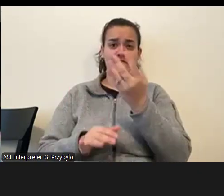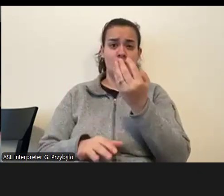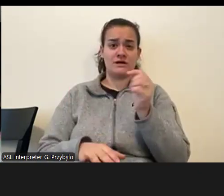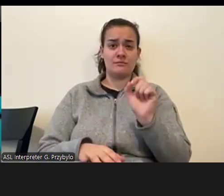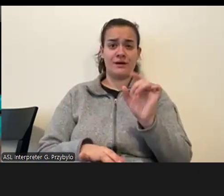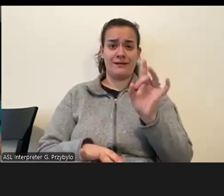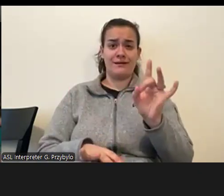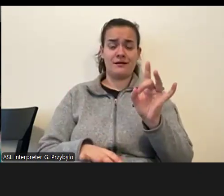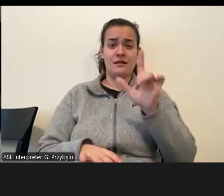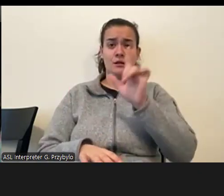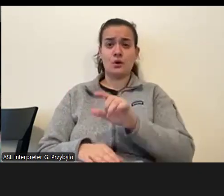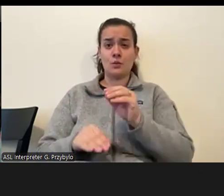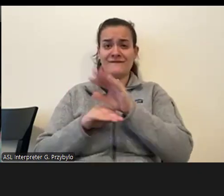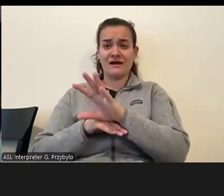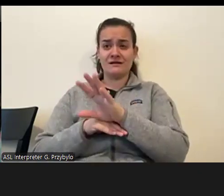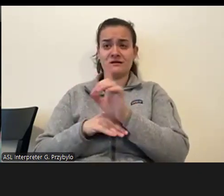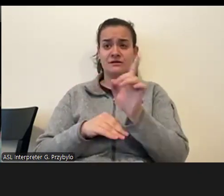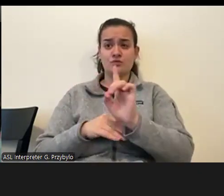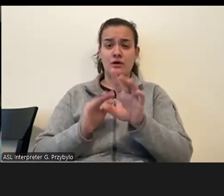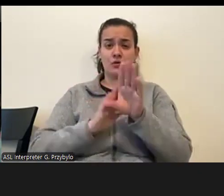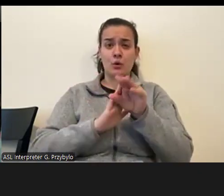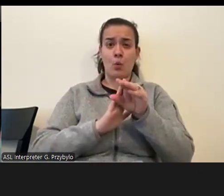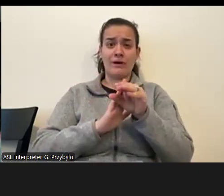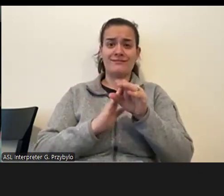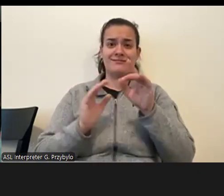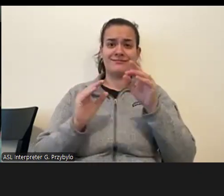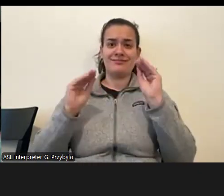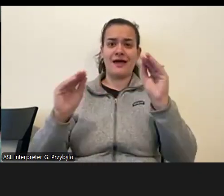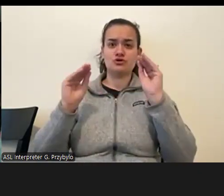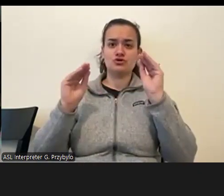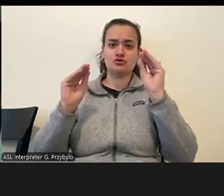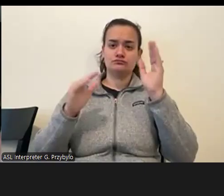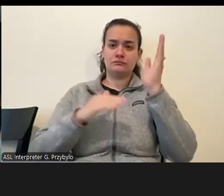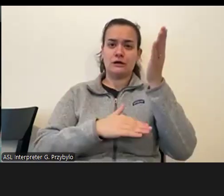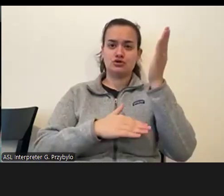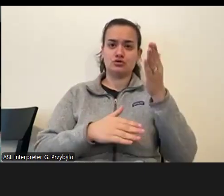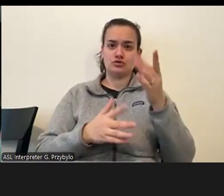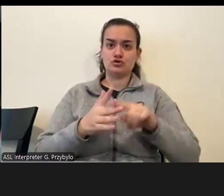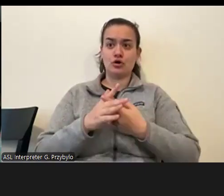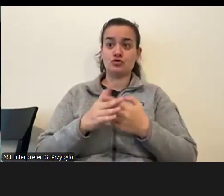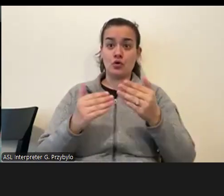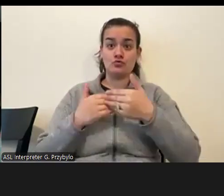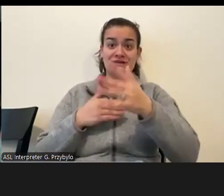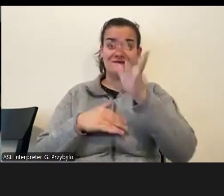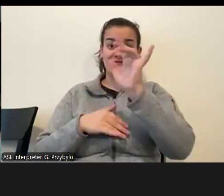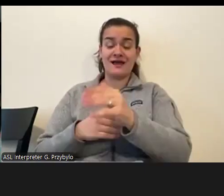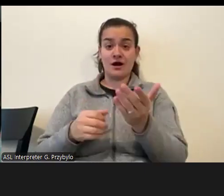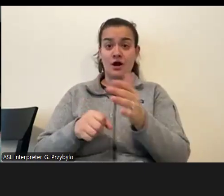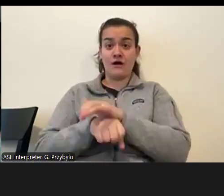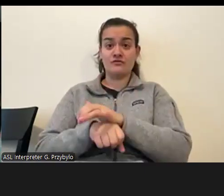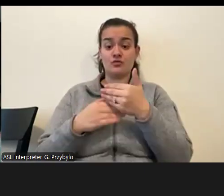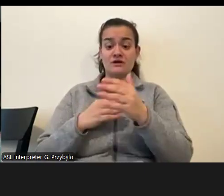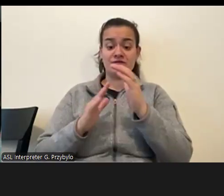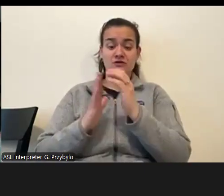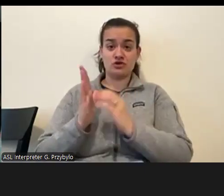Miller effect, and that is where the recorded lecture picks up. And so the rest of that then covers the rest of that chapter.